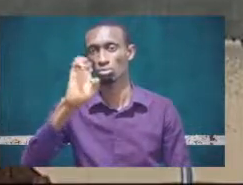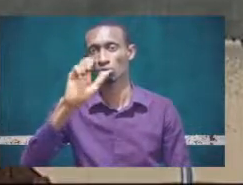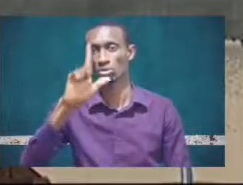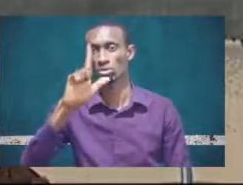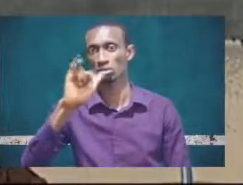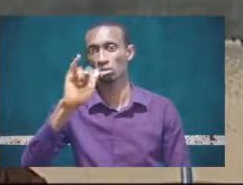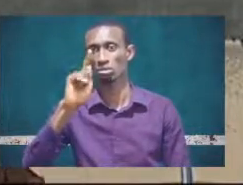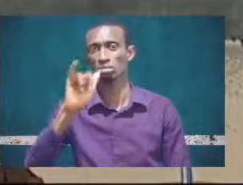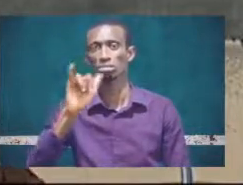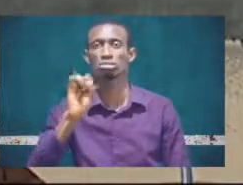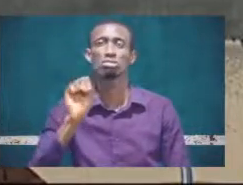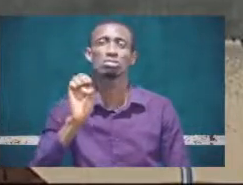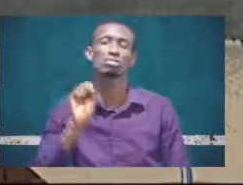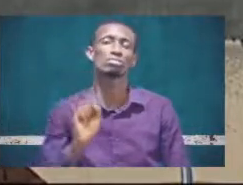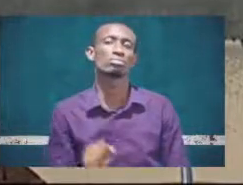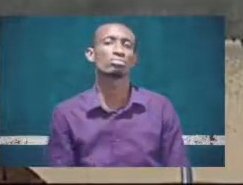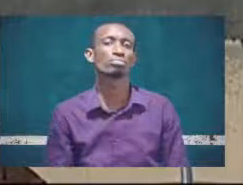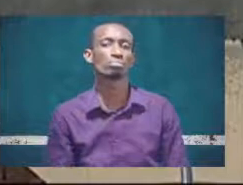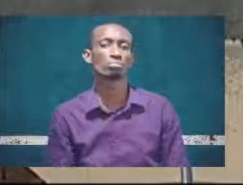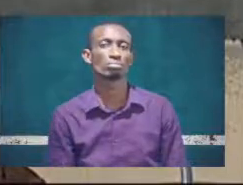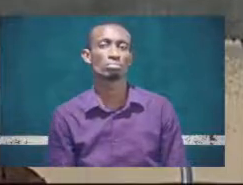involving quadratic inequalities.